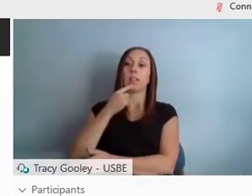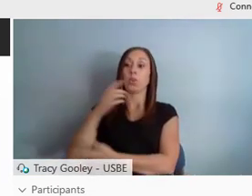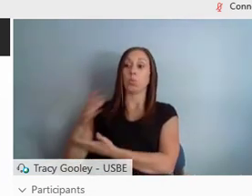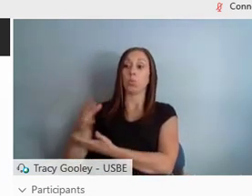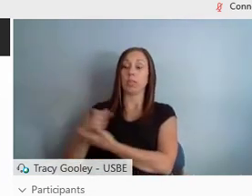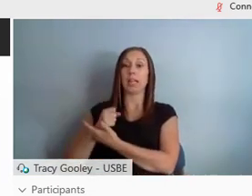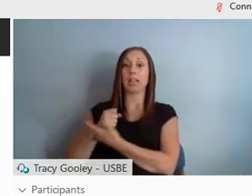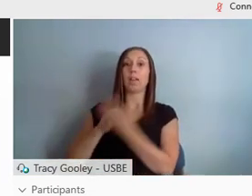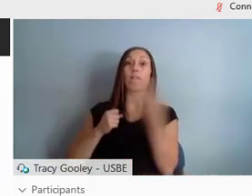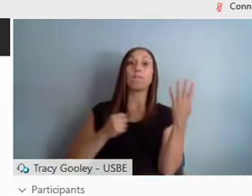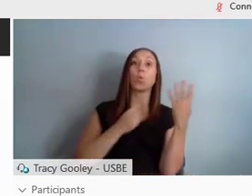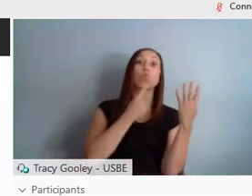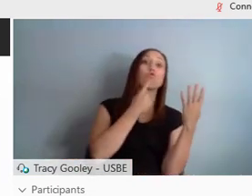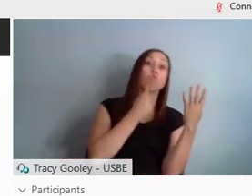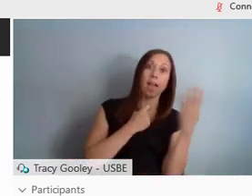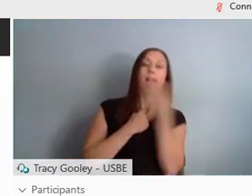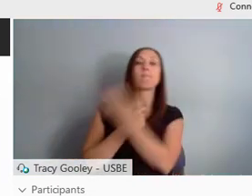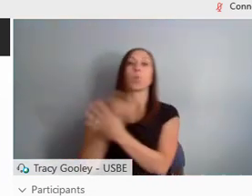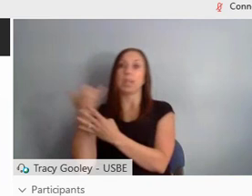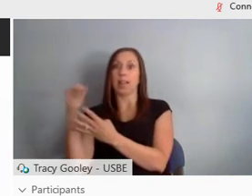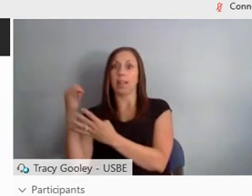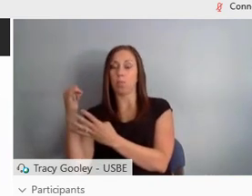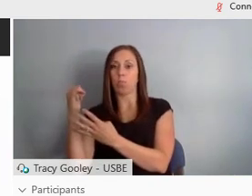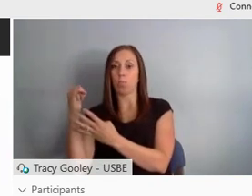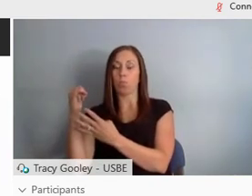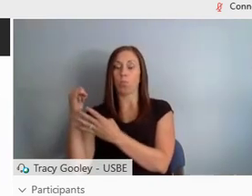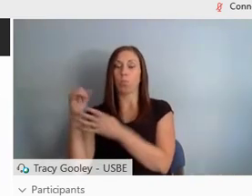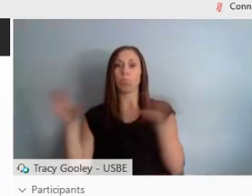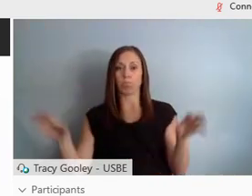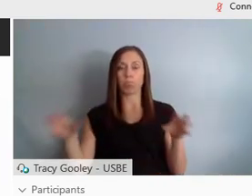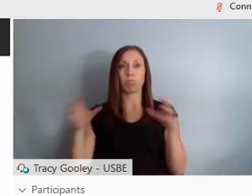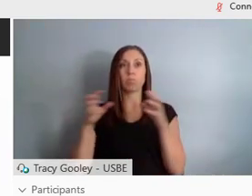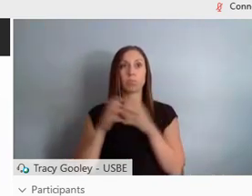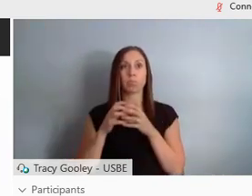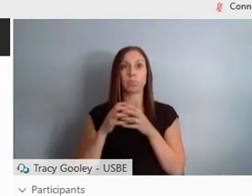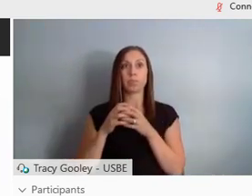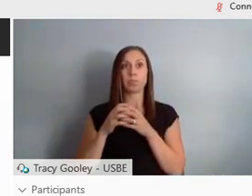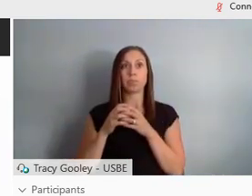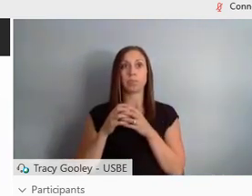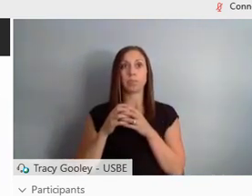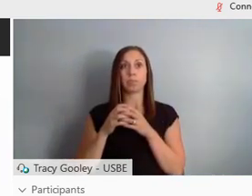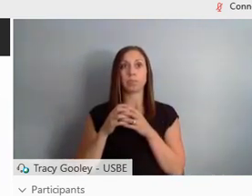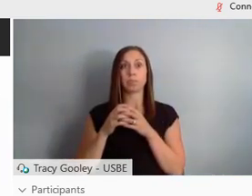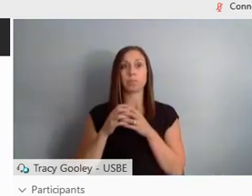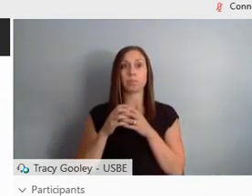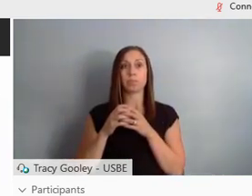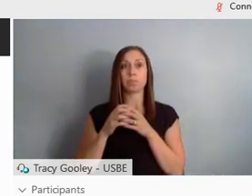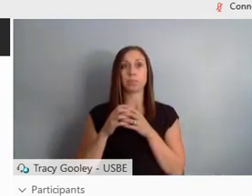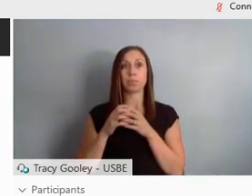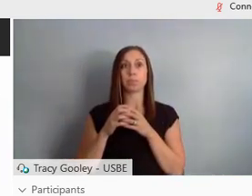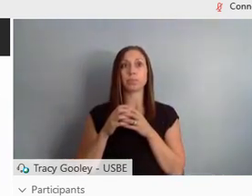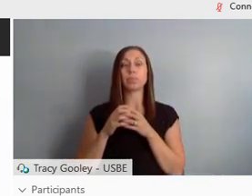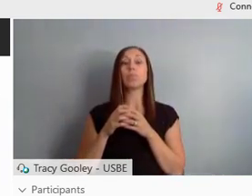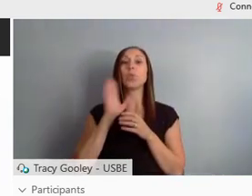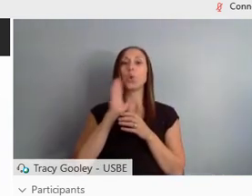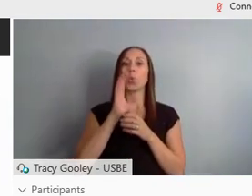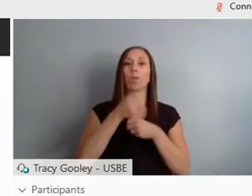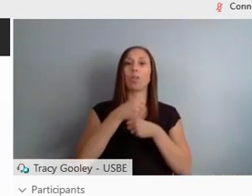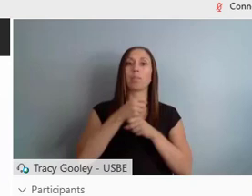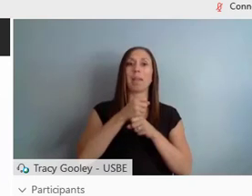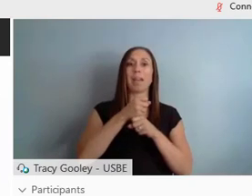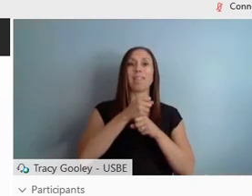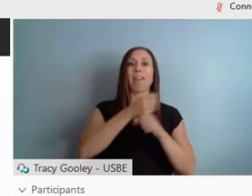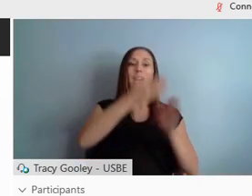to get your 4 red and your 4 yellow. And then you'll say and you're going to make a pattern